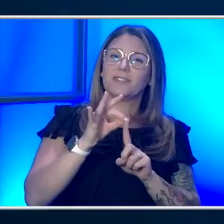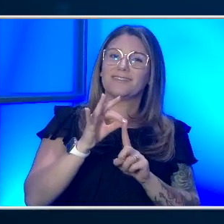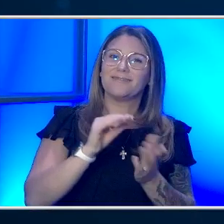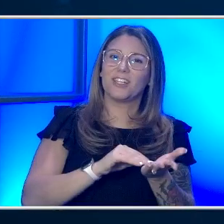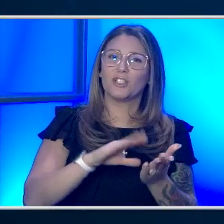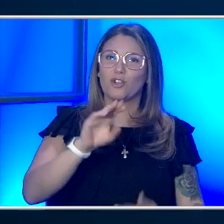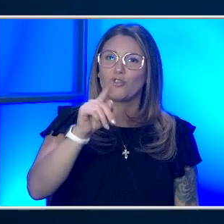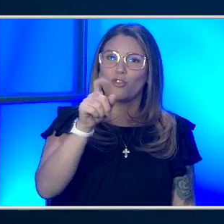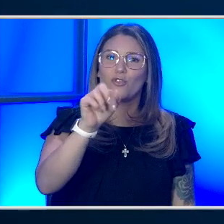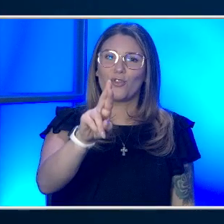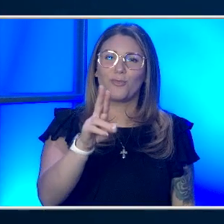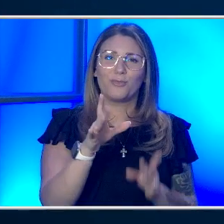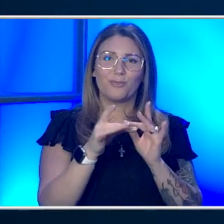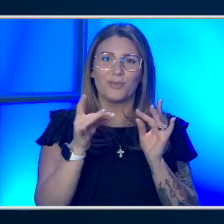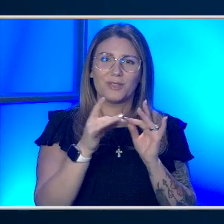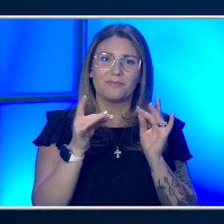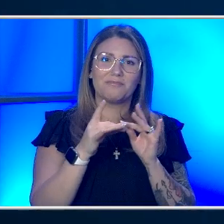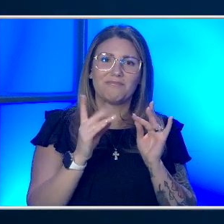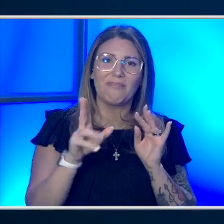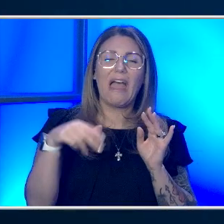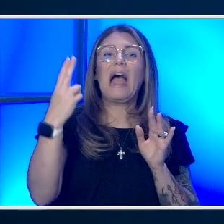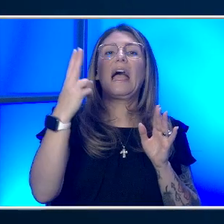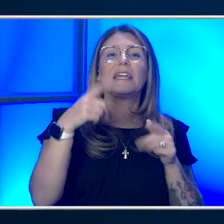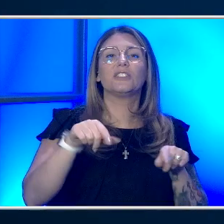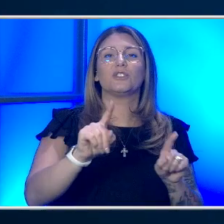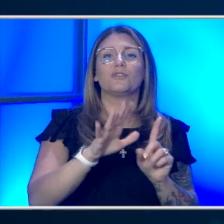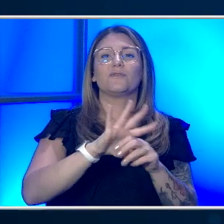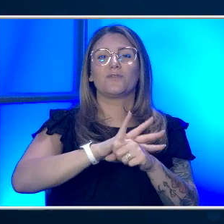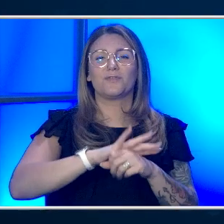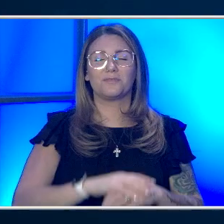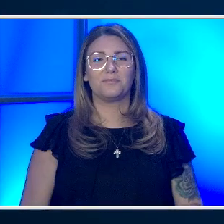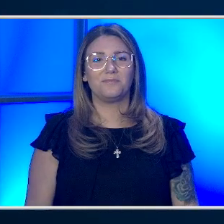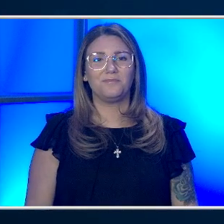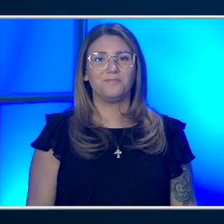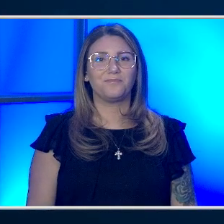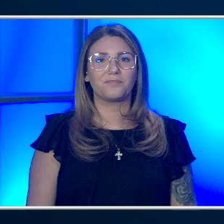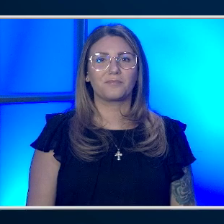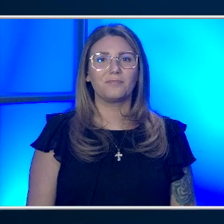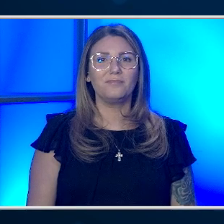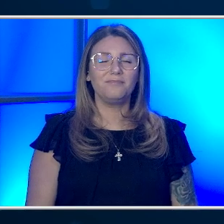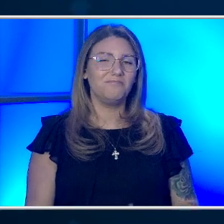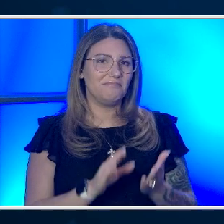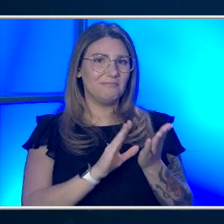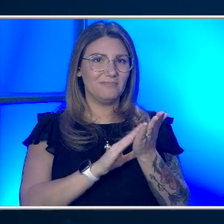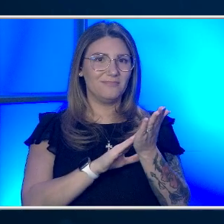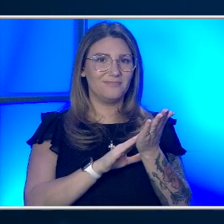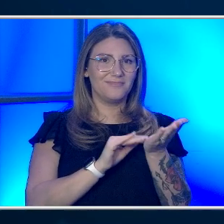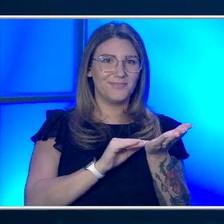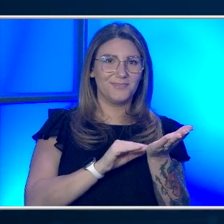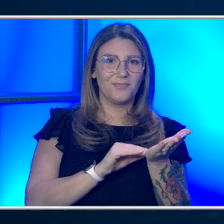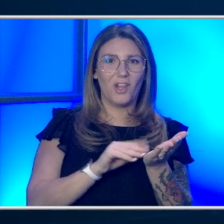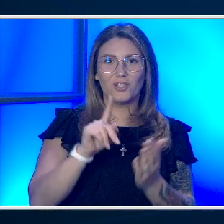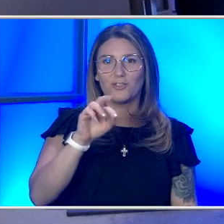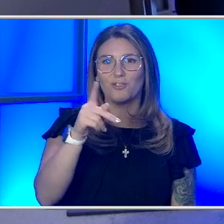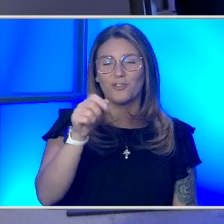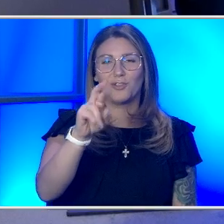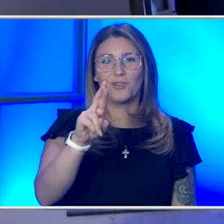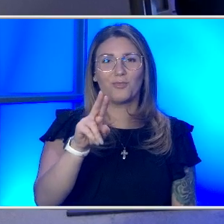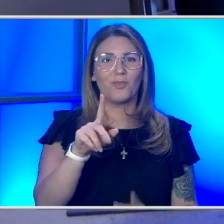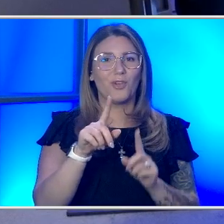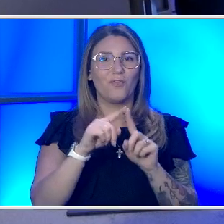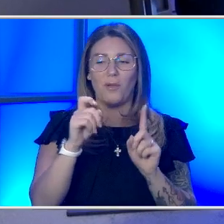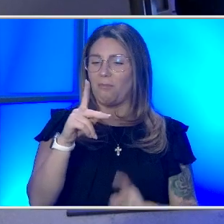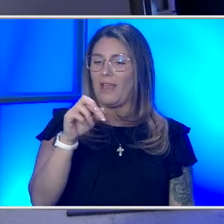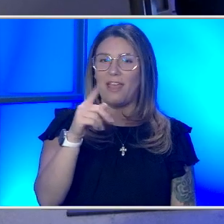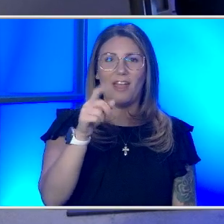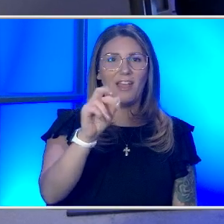of COVID maybe would be a good way of saying it. I got a little praise for Dr. Coomer from Heather this morning, one of your patients. She